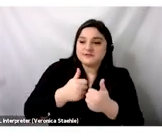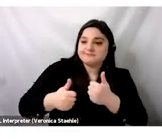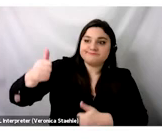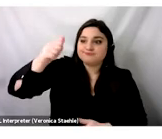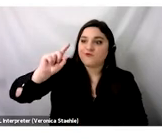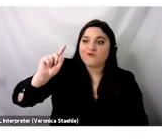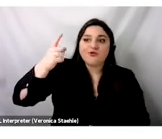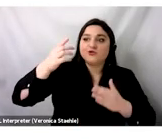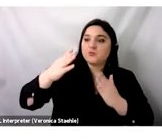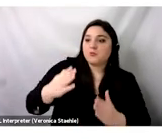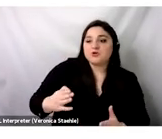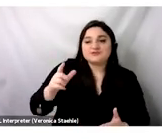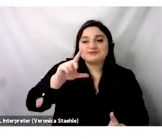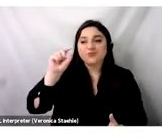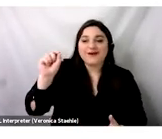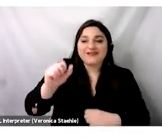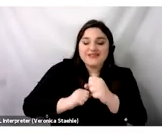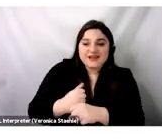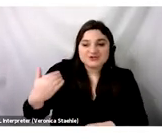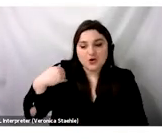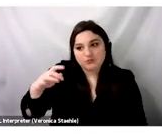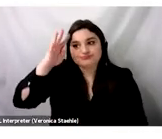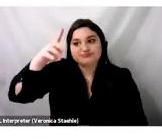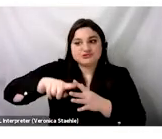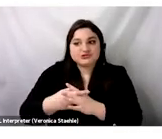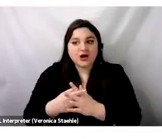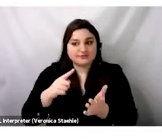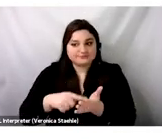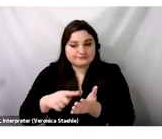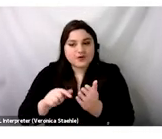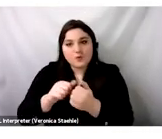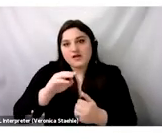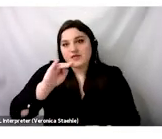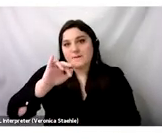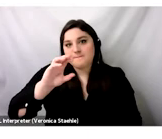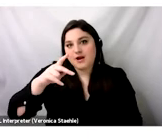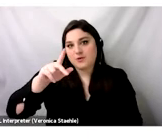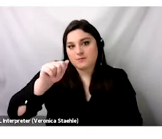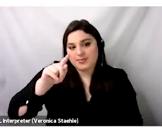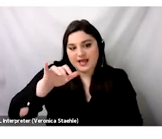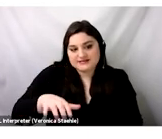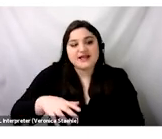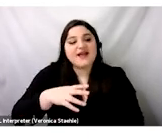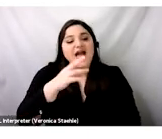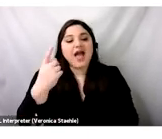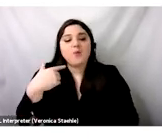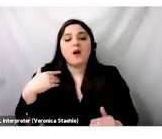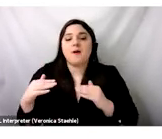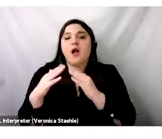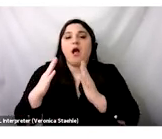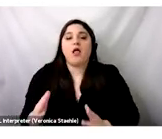a couple decades ago. And then another colleague and friend, Carolyn Box, who's based out of the Bay Area, who's doing a